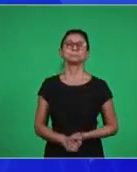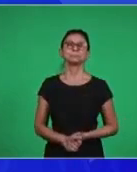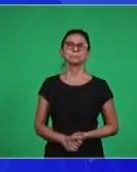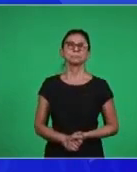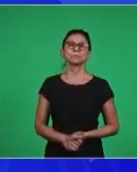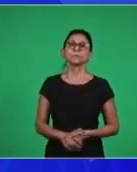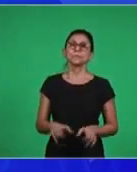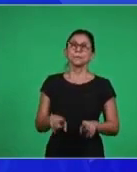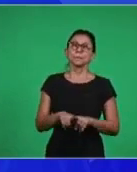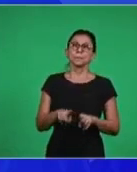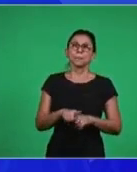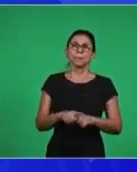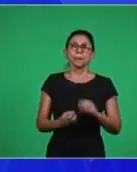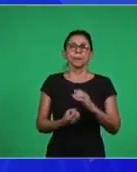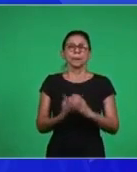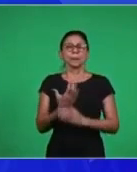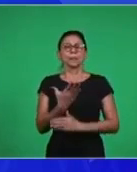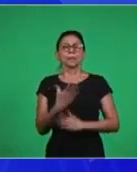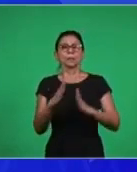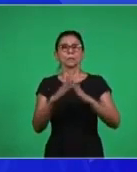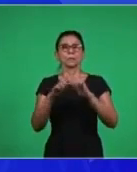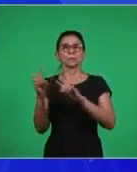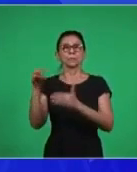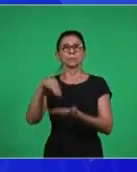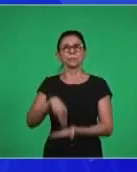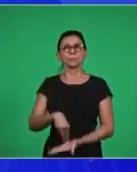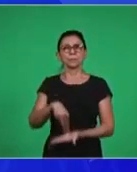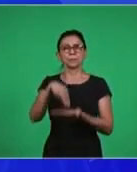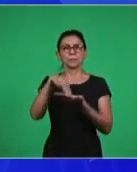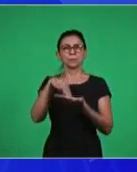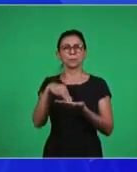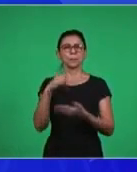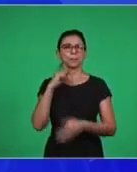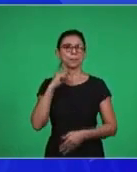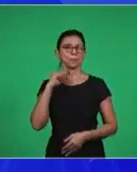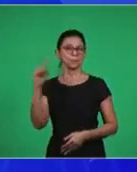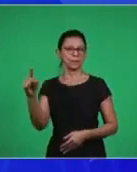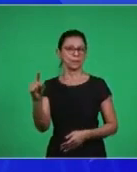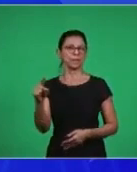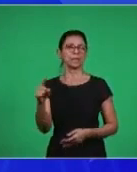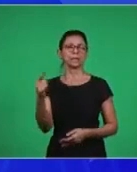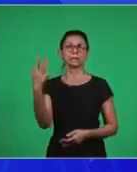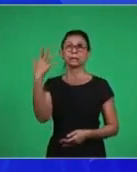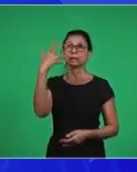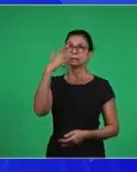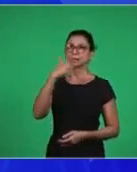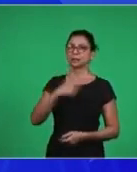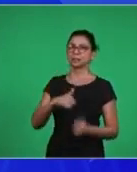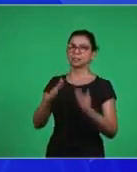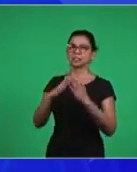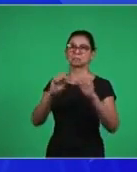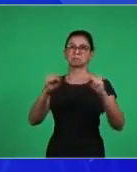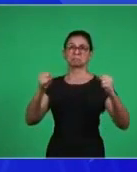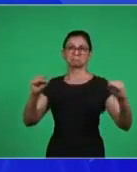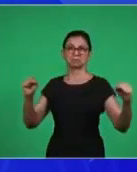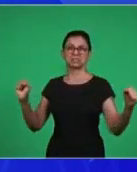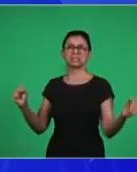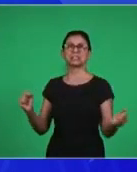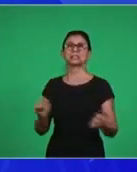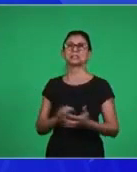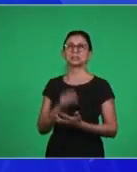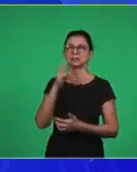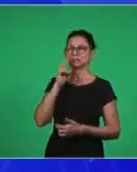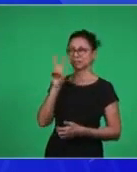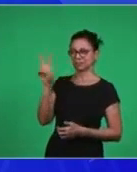then families in that location. Also, there was a consecration of a Maranatha Christian Church in Passos de Minas, in Minas Gerais, a beautiful church, ample